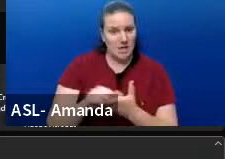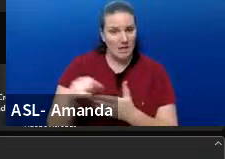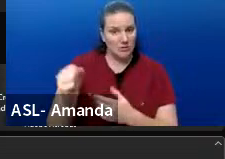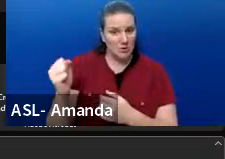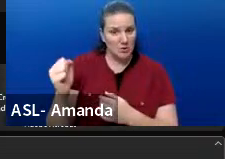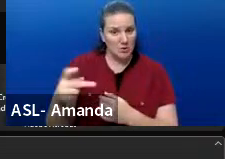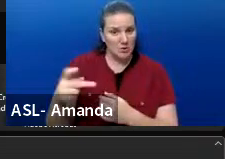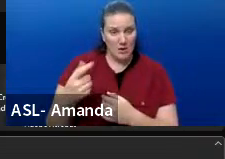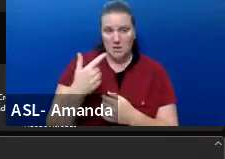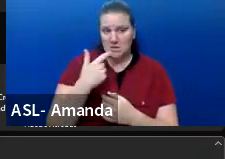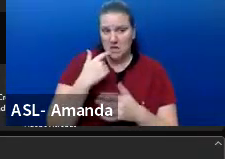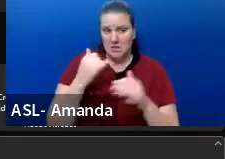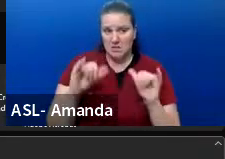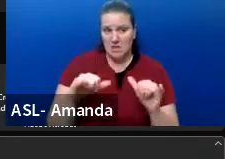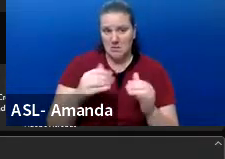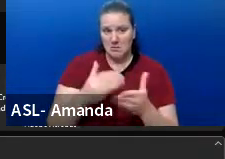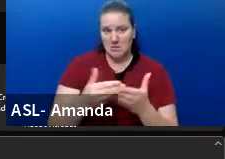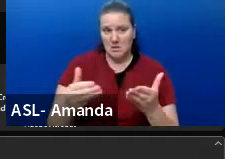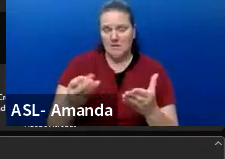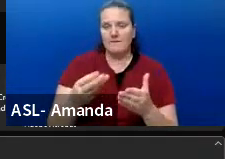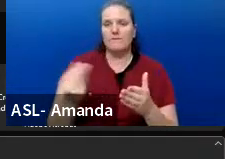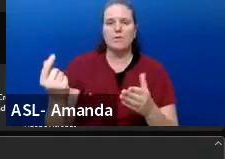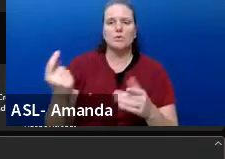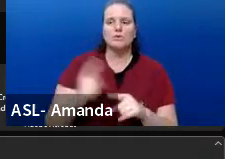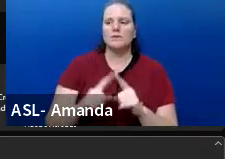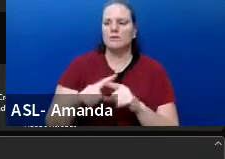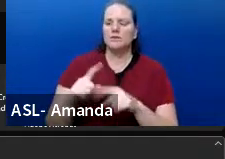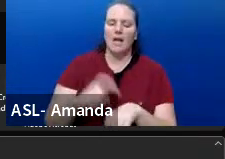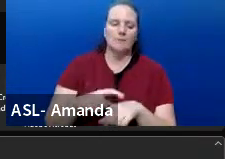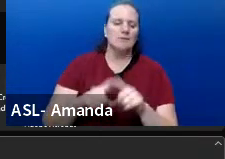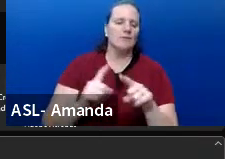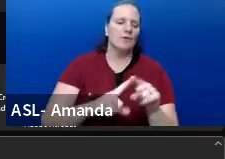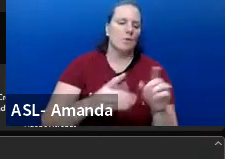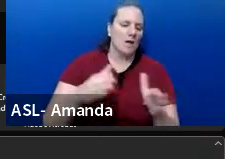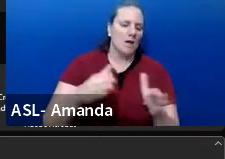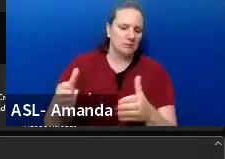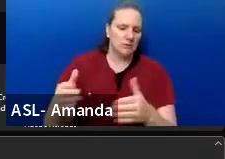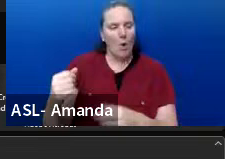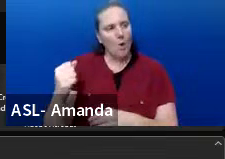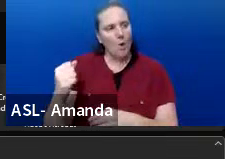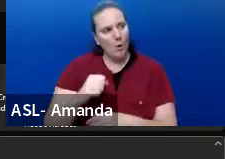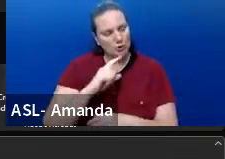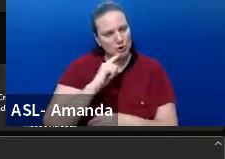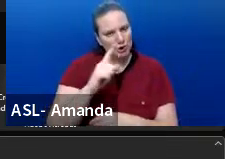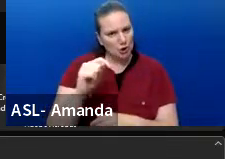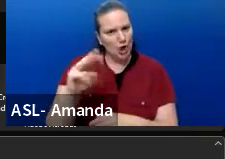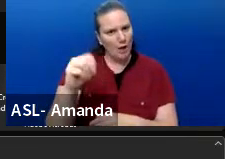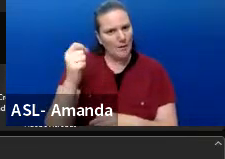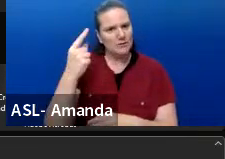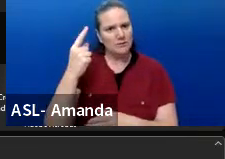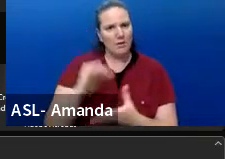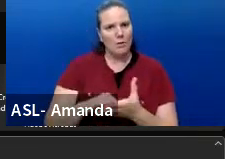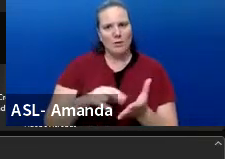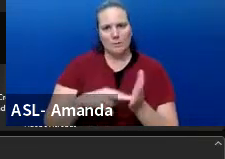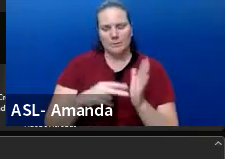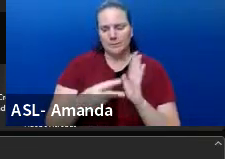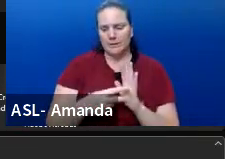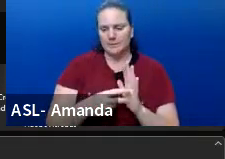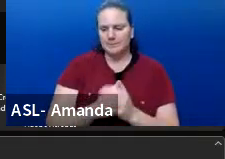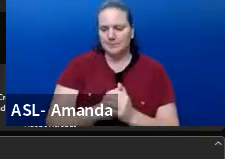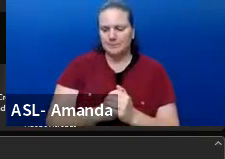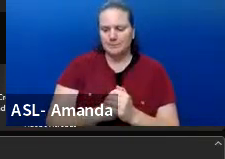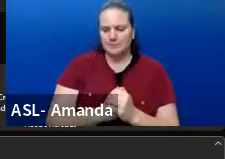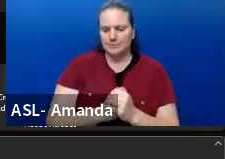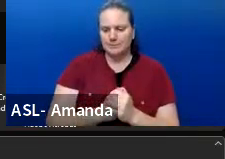we sort of say the same thing several different times in several different ways? Sure, Tom, I understand where you're going with that. But